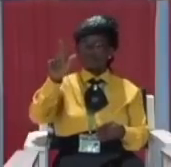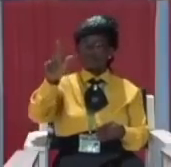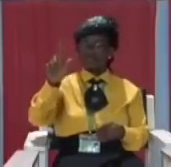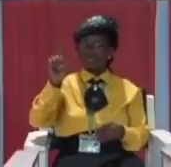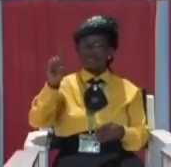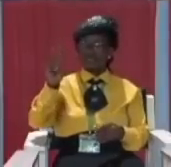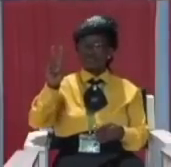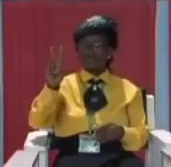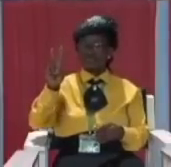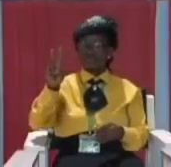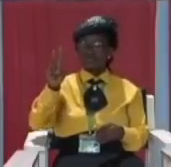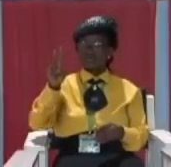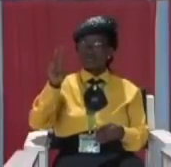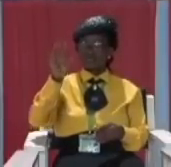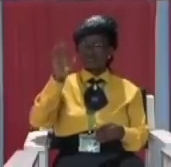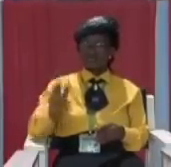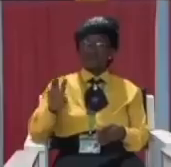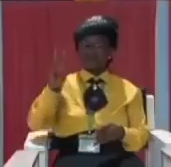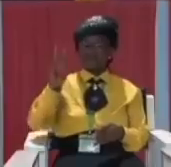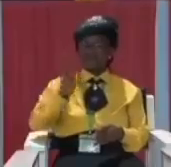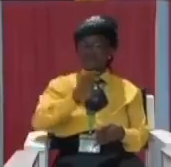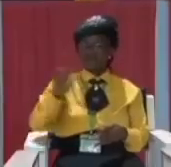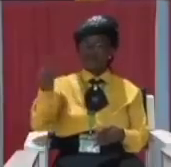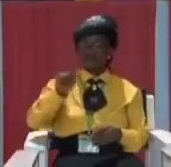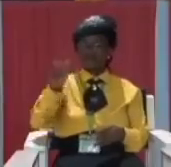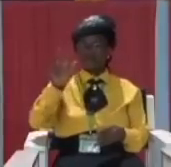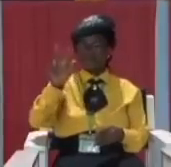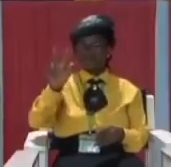Leviticus chapter 6, verse 13,